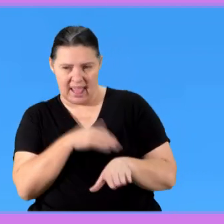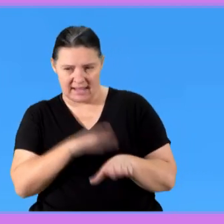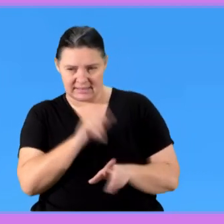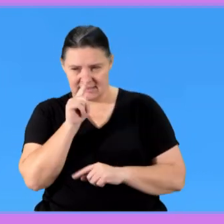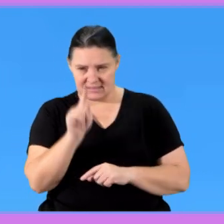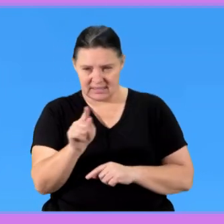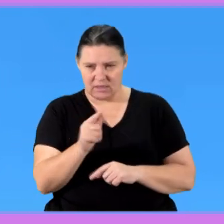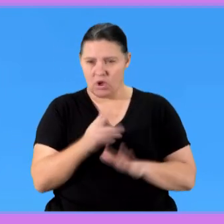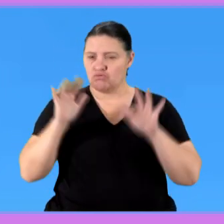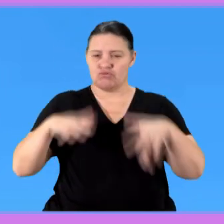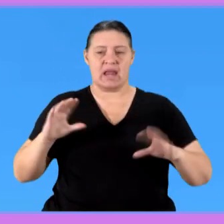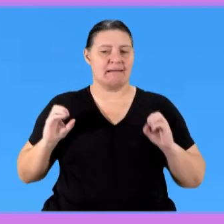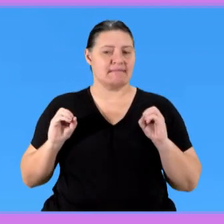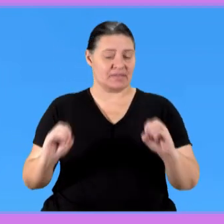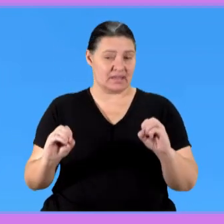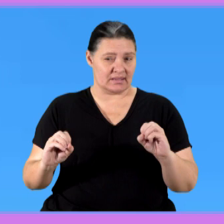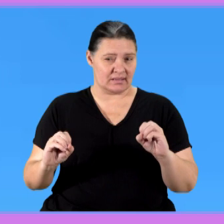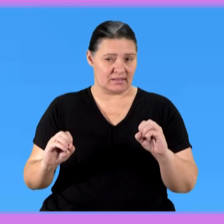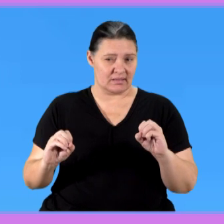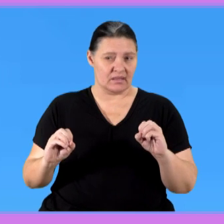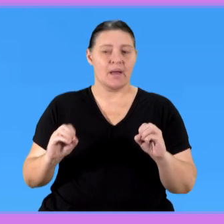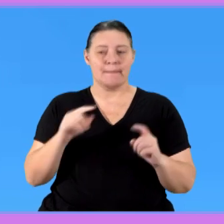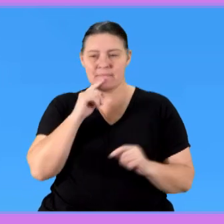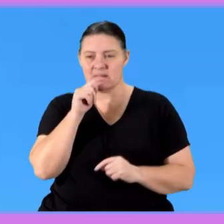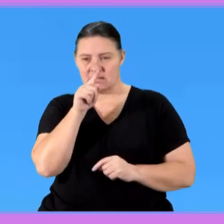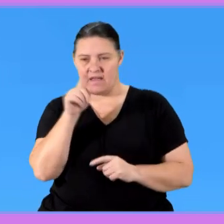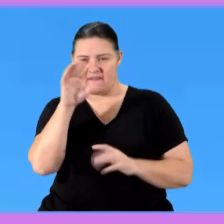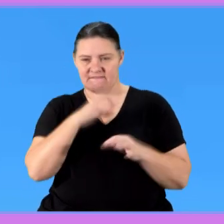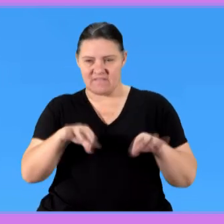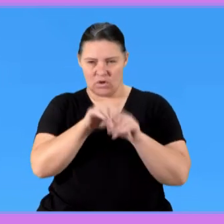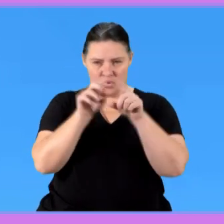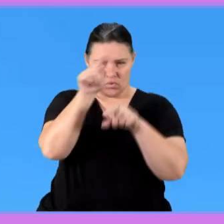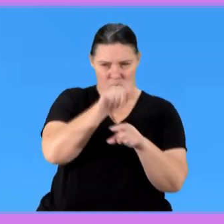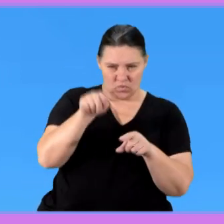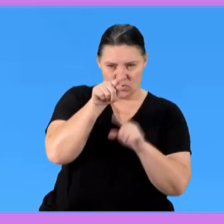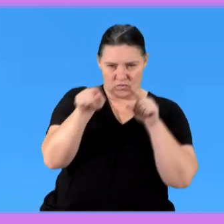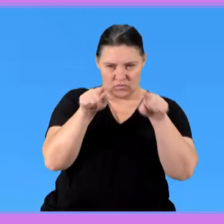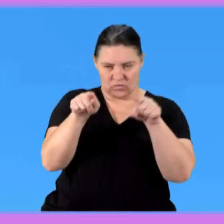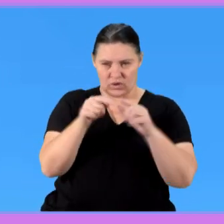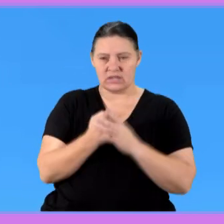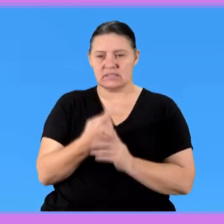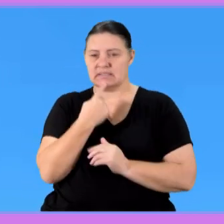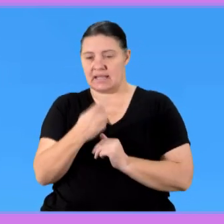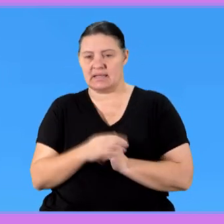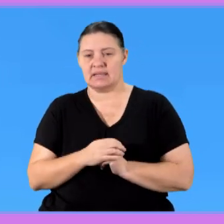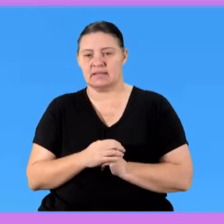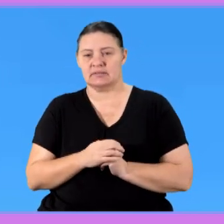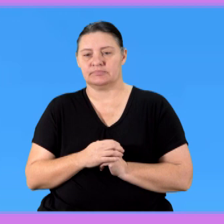late, right, with no rain. So this is the values we'll be looking at. Okay, so therefore I'm going to